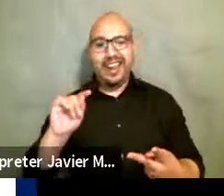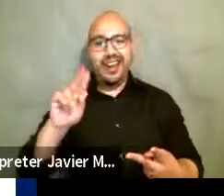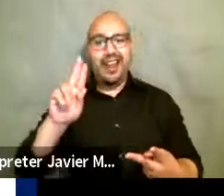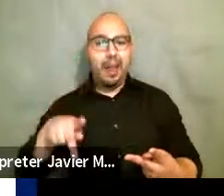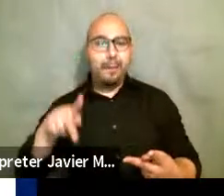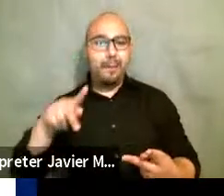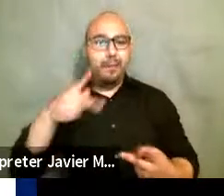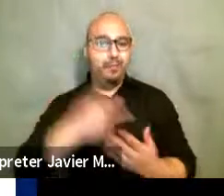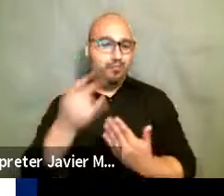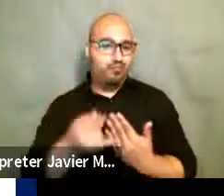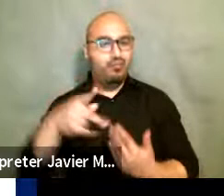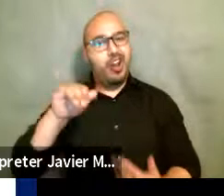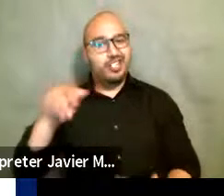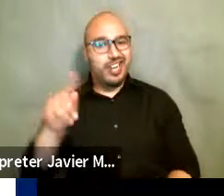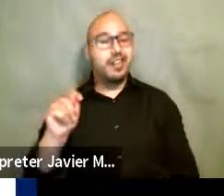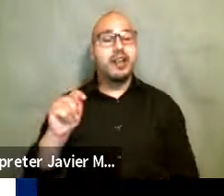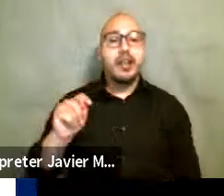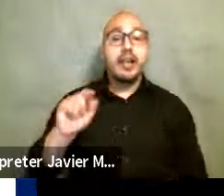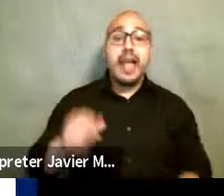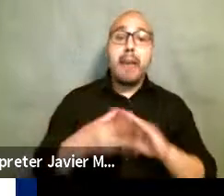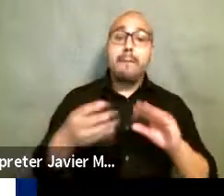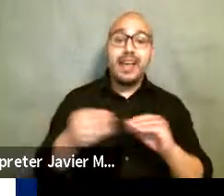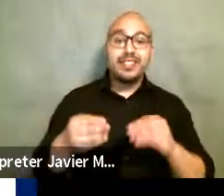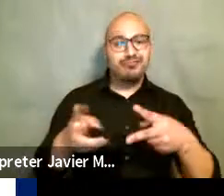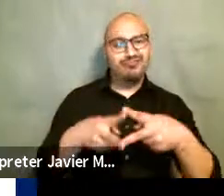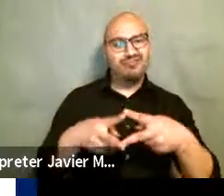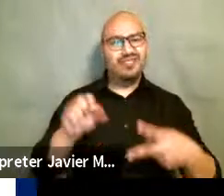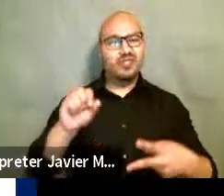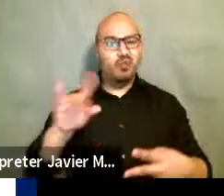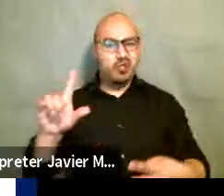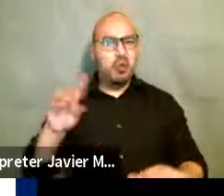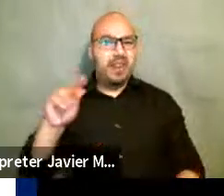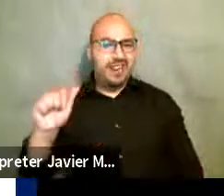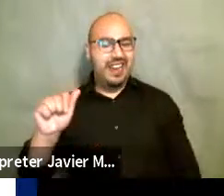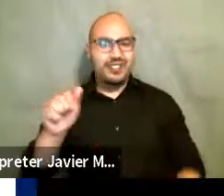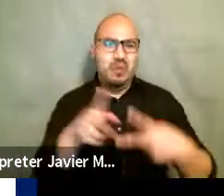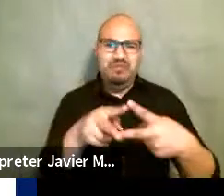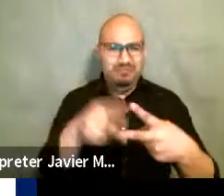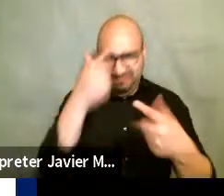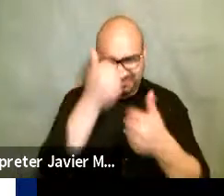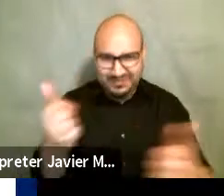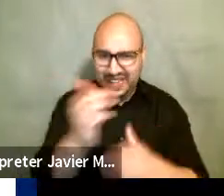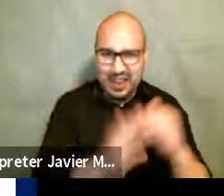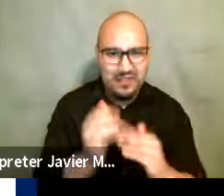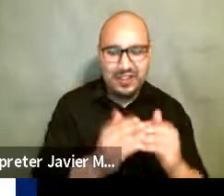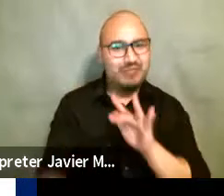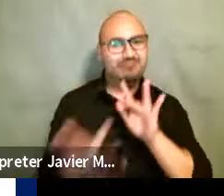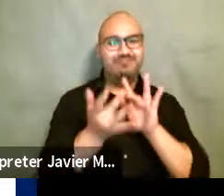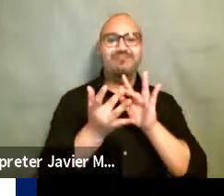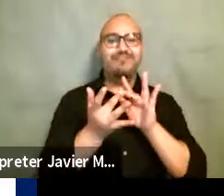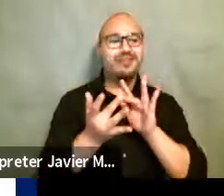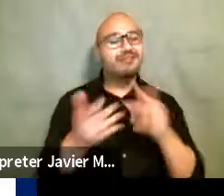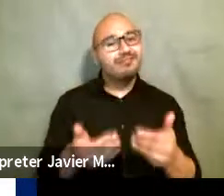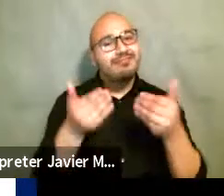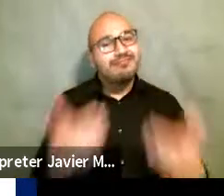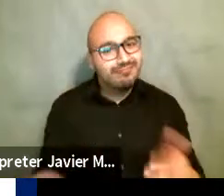a message through there. We also are very good at checking our social media. So whatever you're most comfortable with reaching out to us, again, feel free to